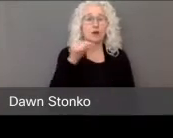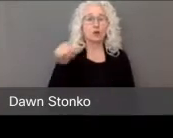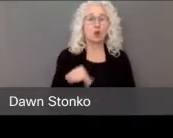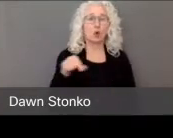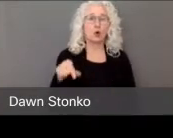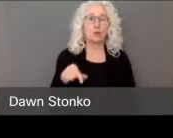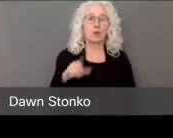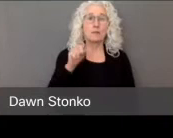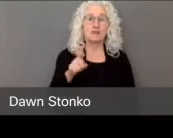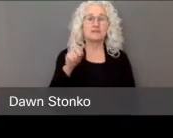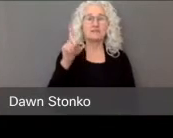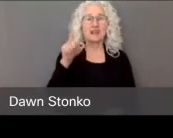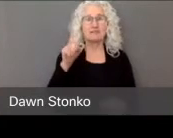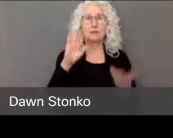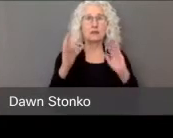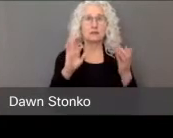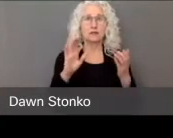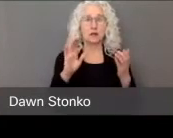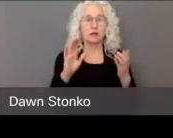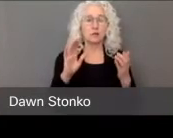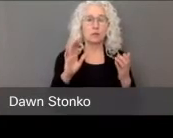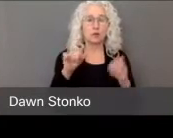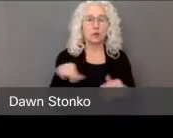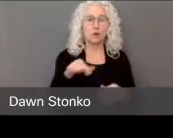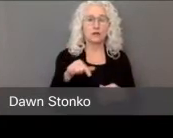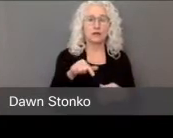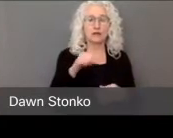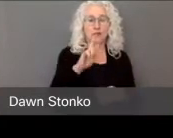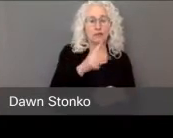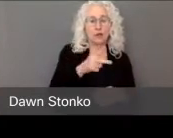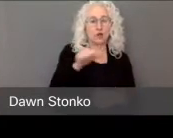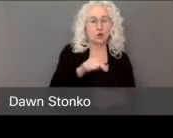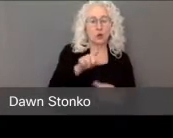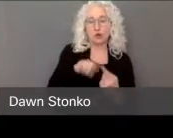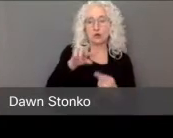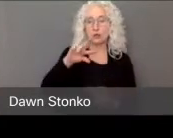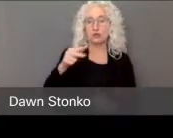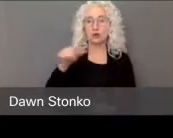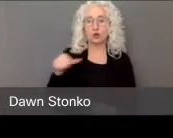got to be a comparable quarter, quarter over quarter. So third quarter to third quarter, that sort of thing.